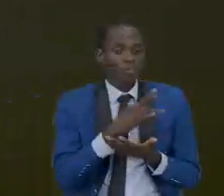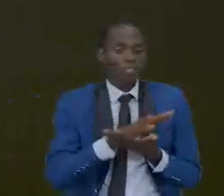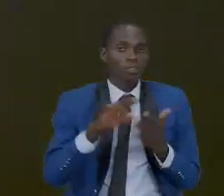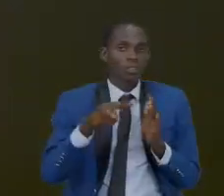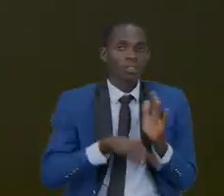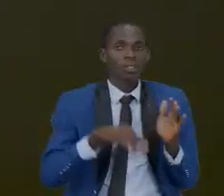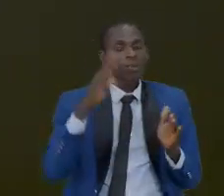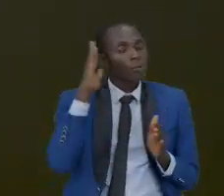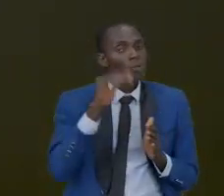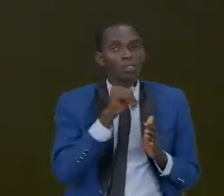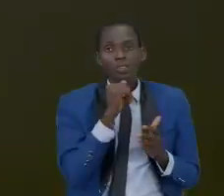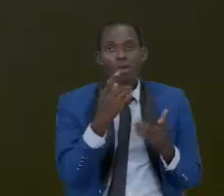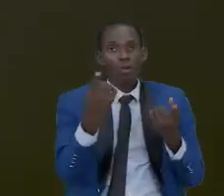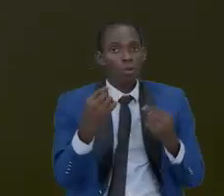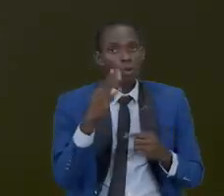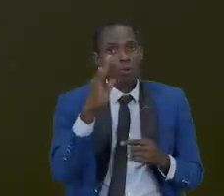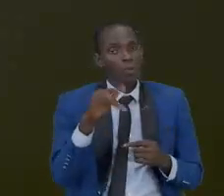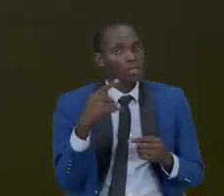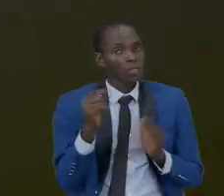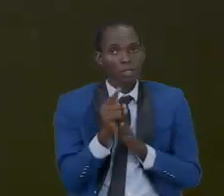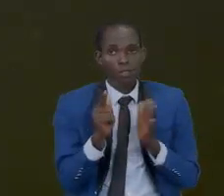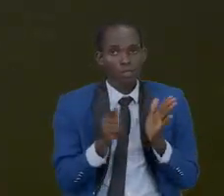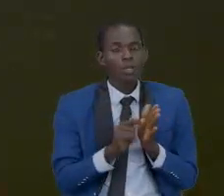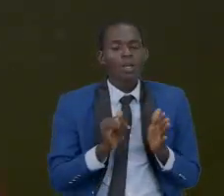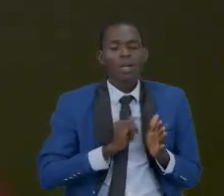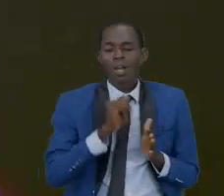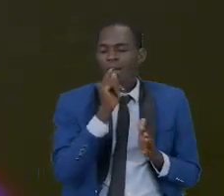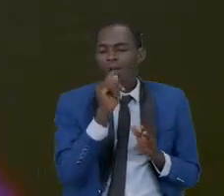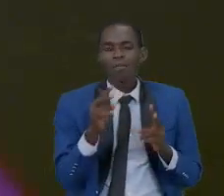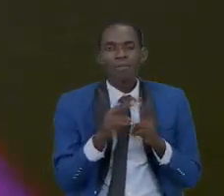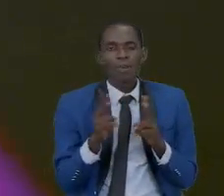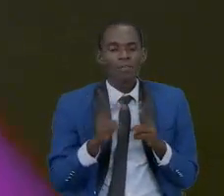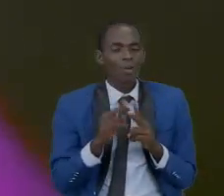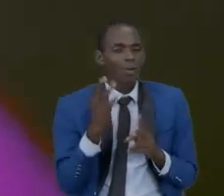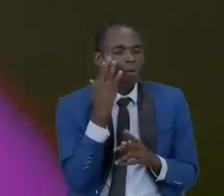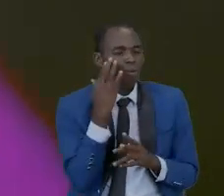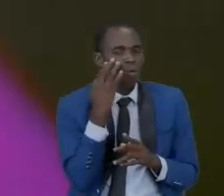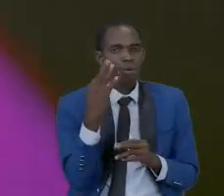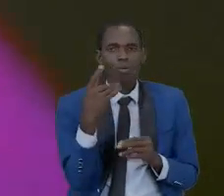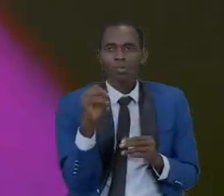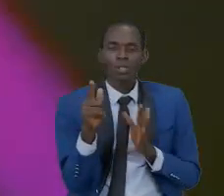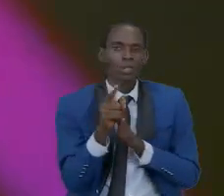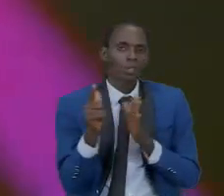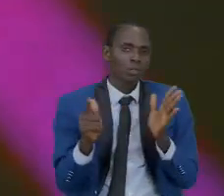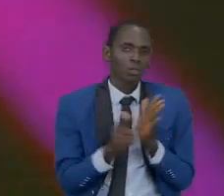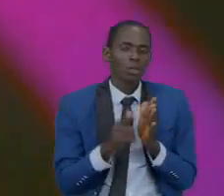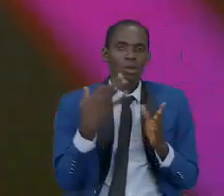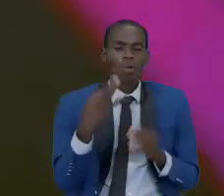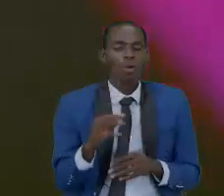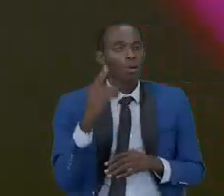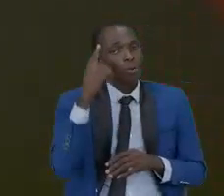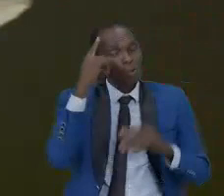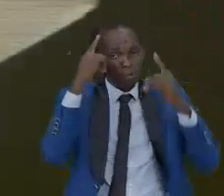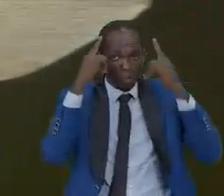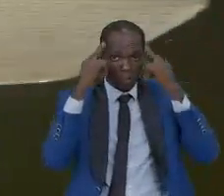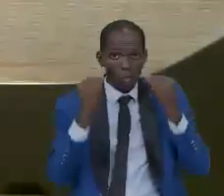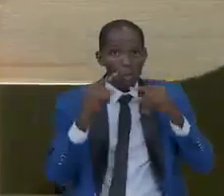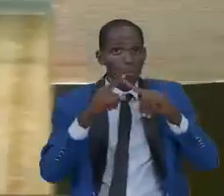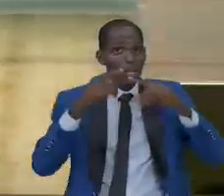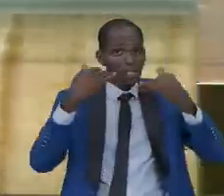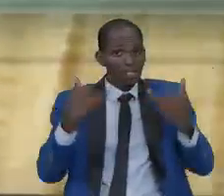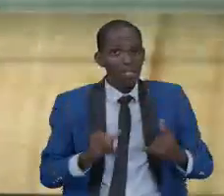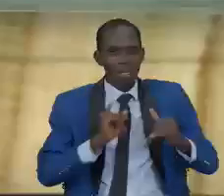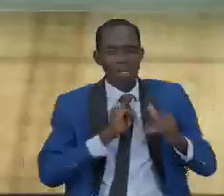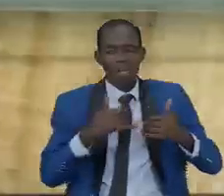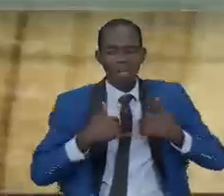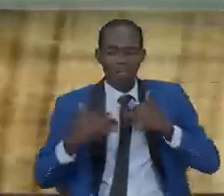by the law I was very familiar with the law I was very familiar with the law of Moses but now I've